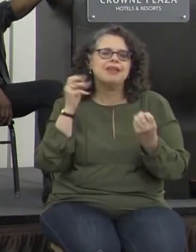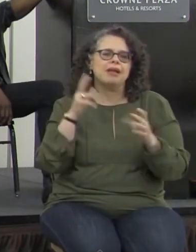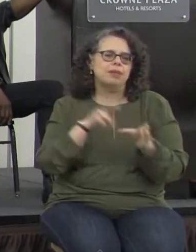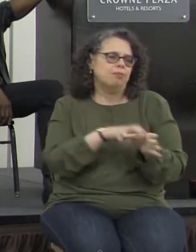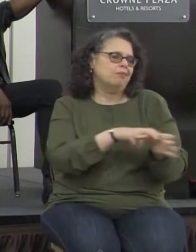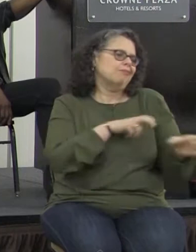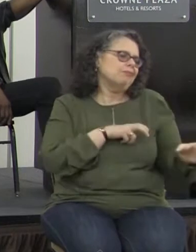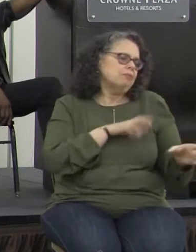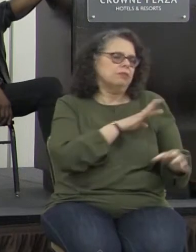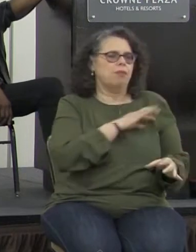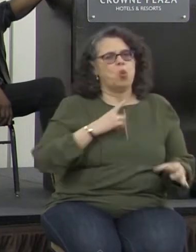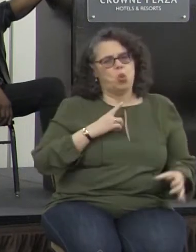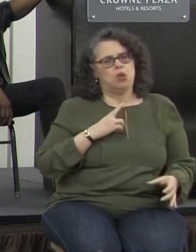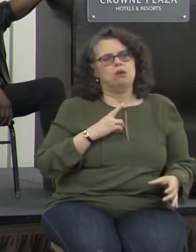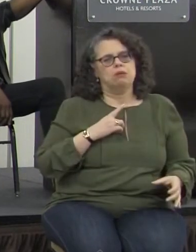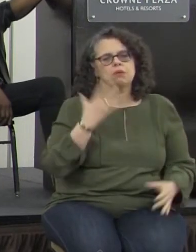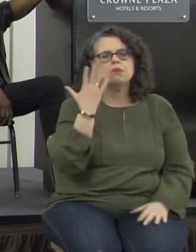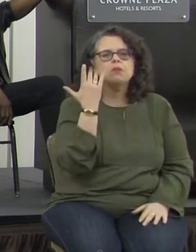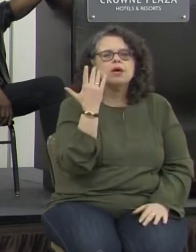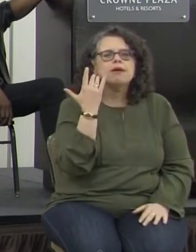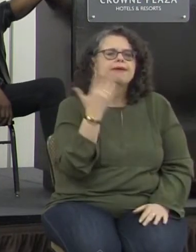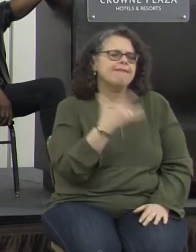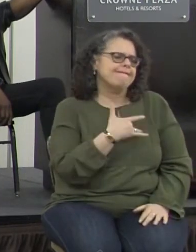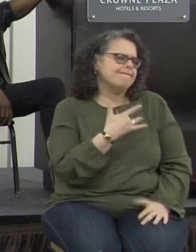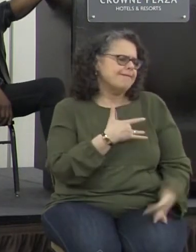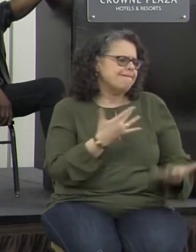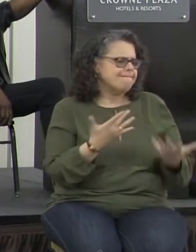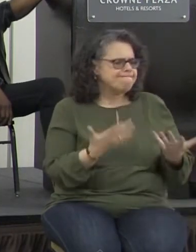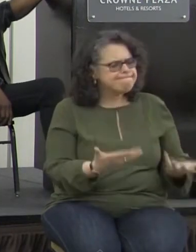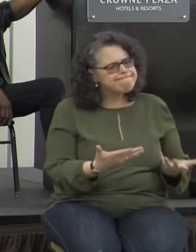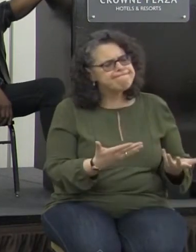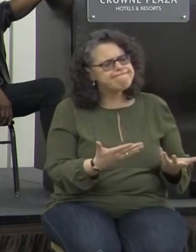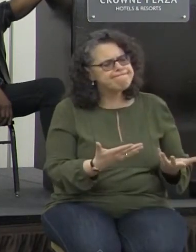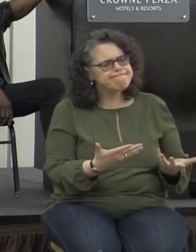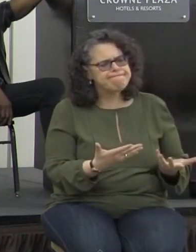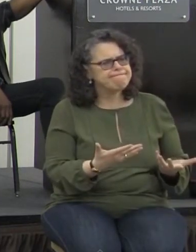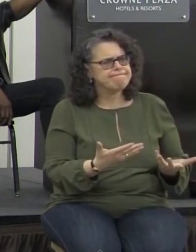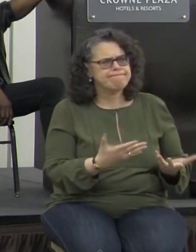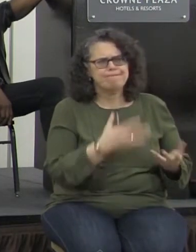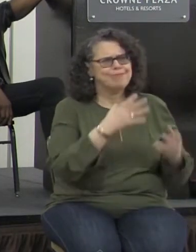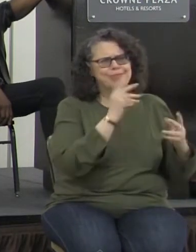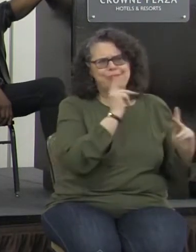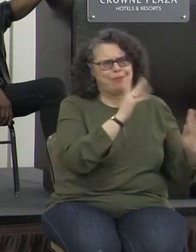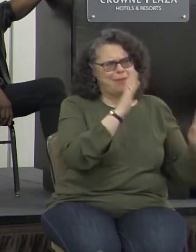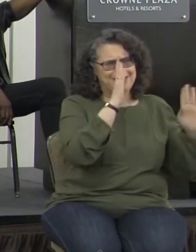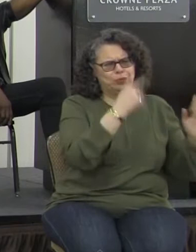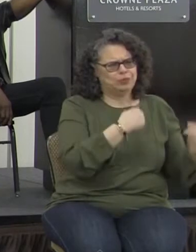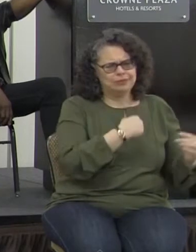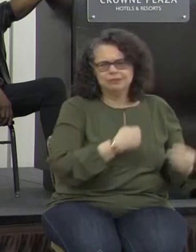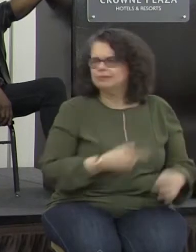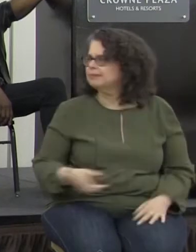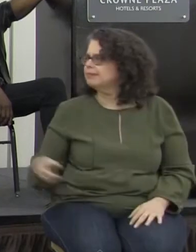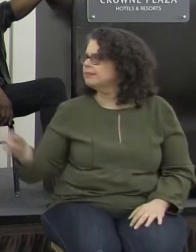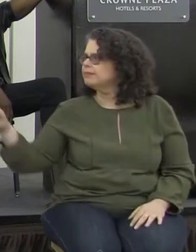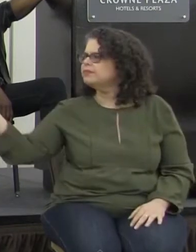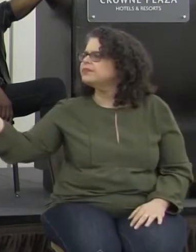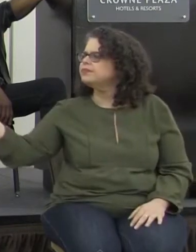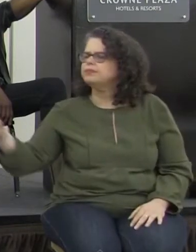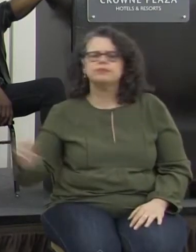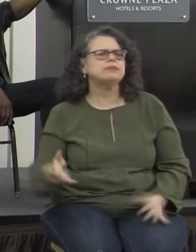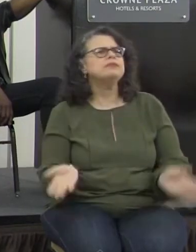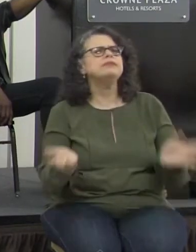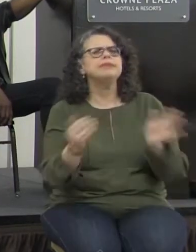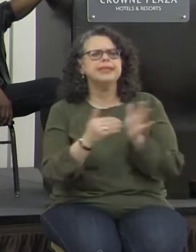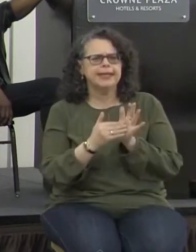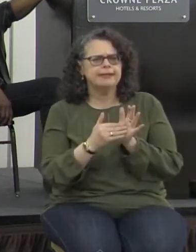of boards because they feel that they will not be heard. Right, and it's part of,